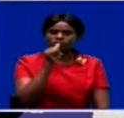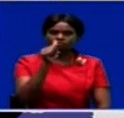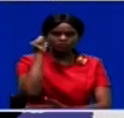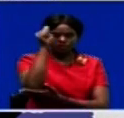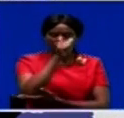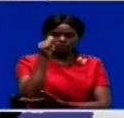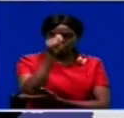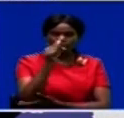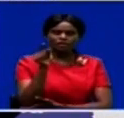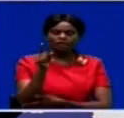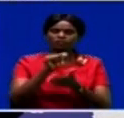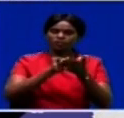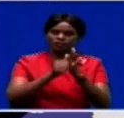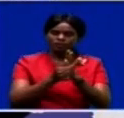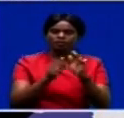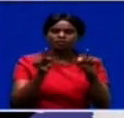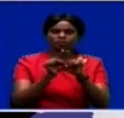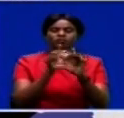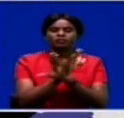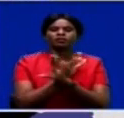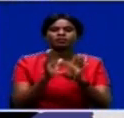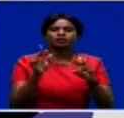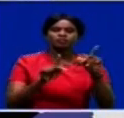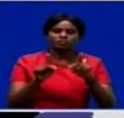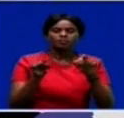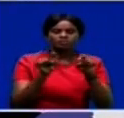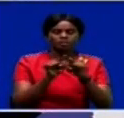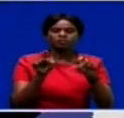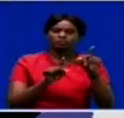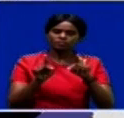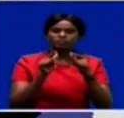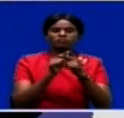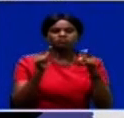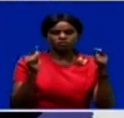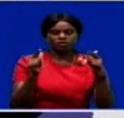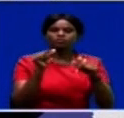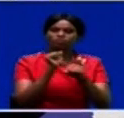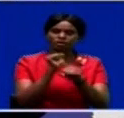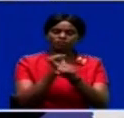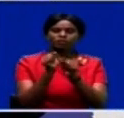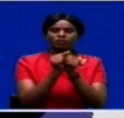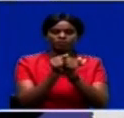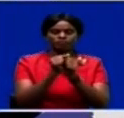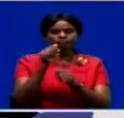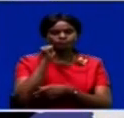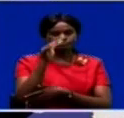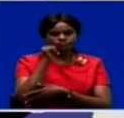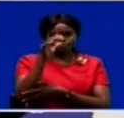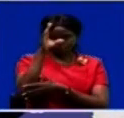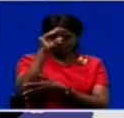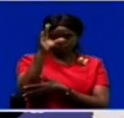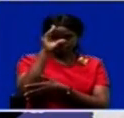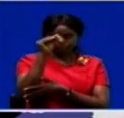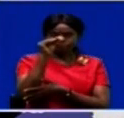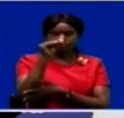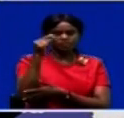and the Zambian people, as well as the Zambian media, will make great partners. Ladies and gentlemen,